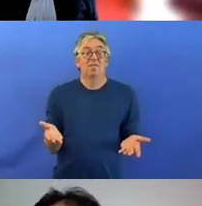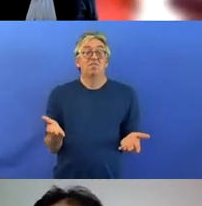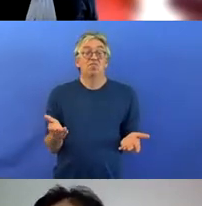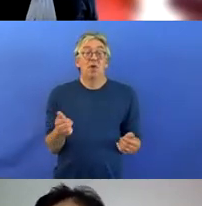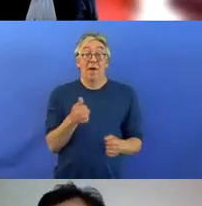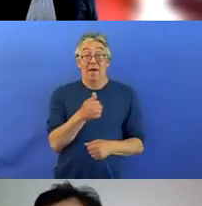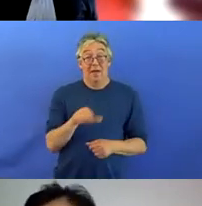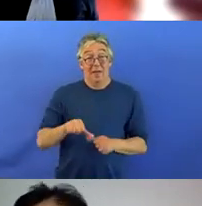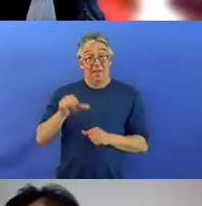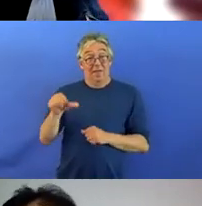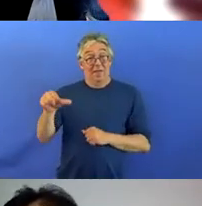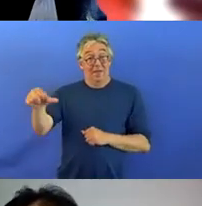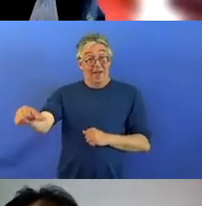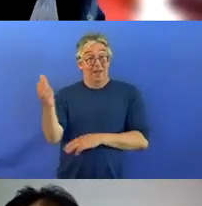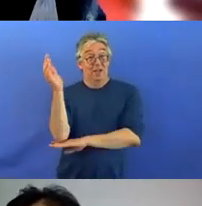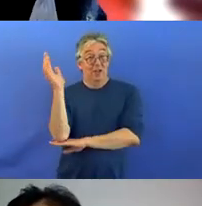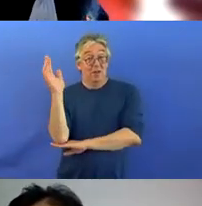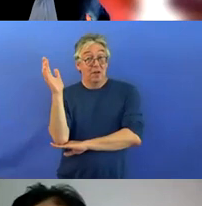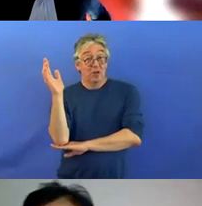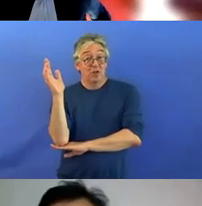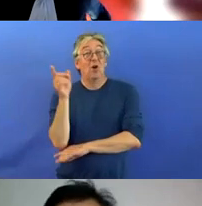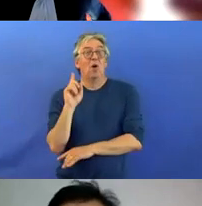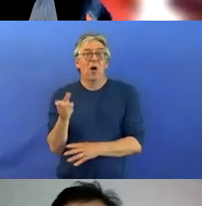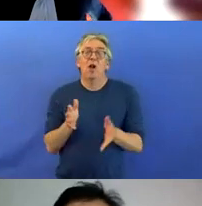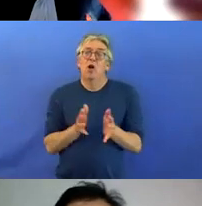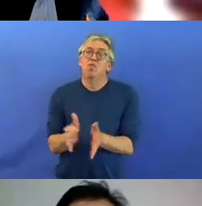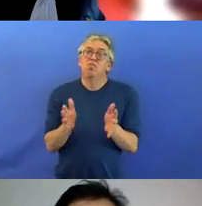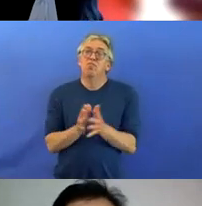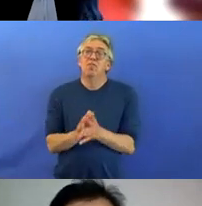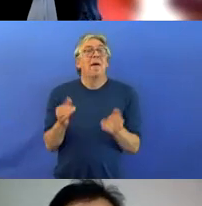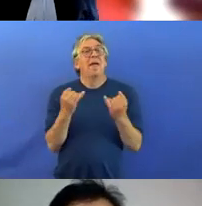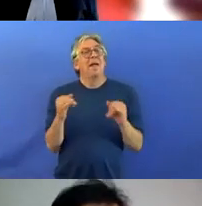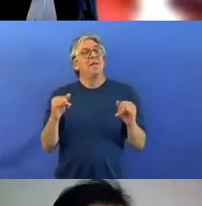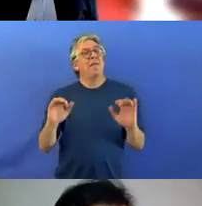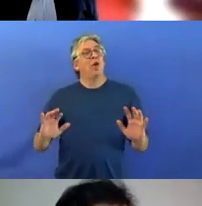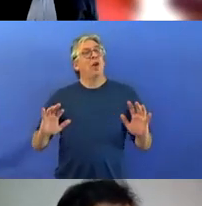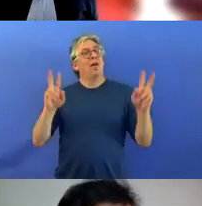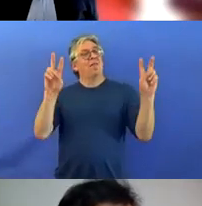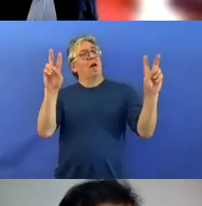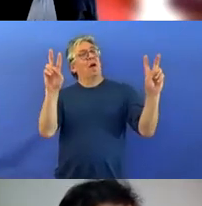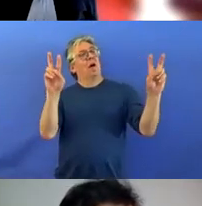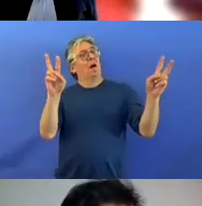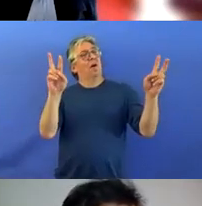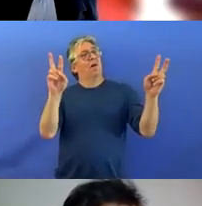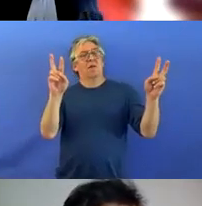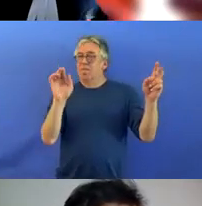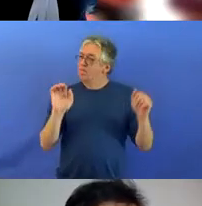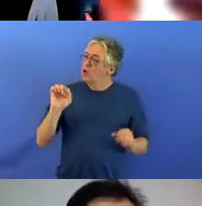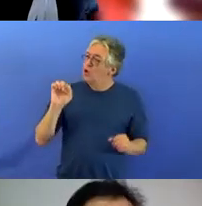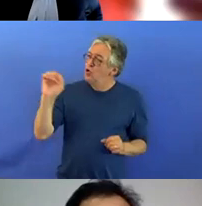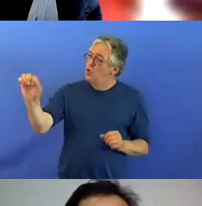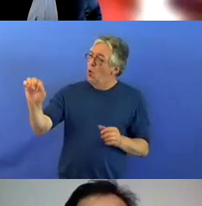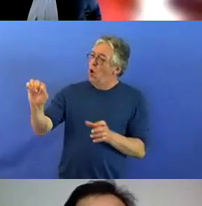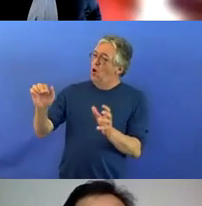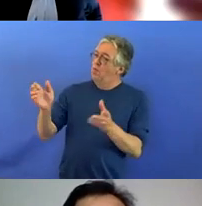how has the understanding of independent living changed during the COVID in his or her region. So the